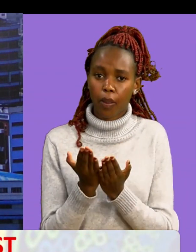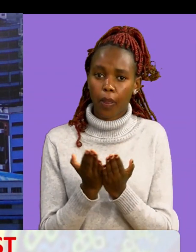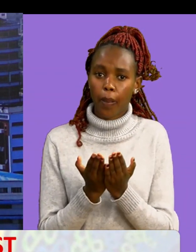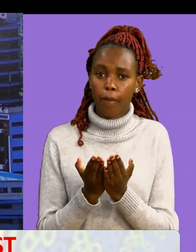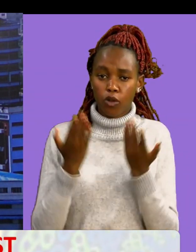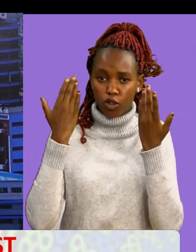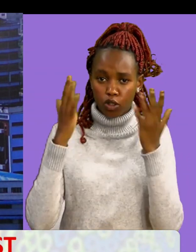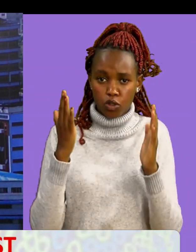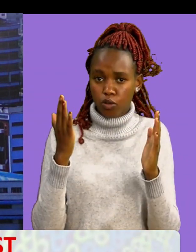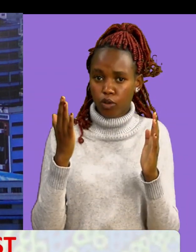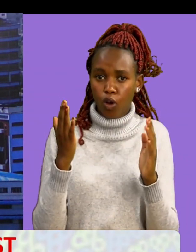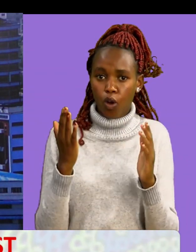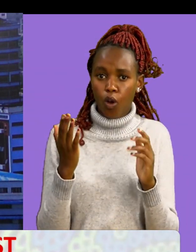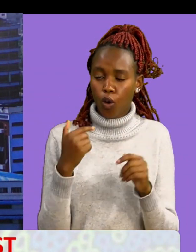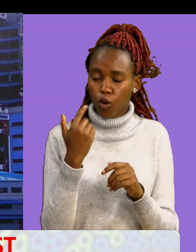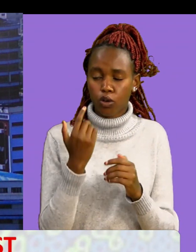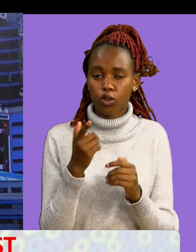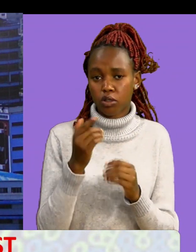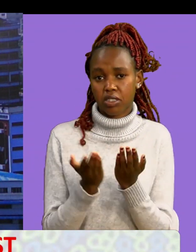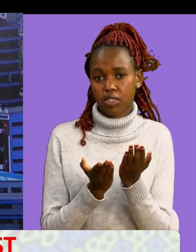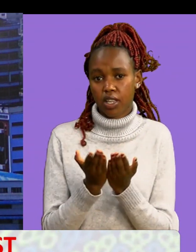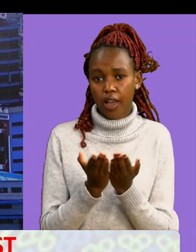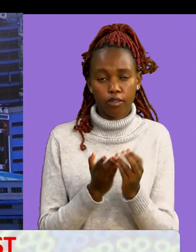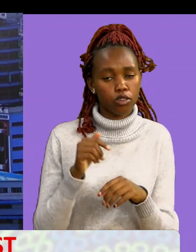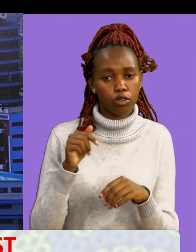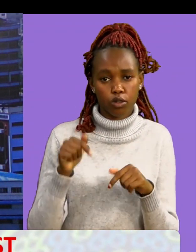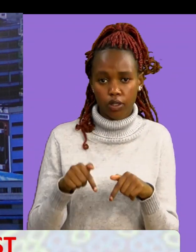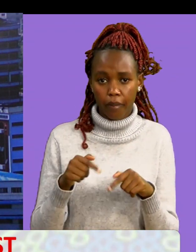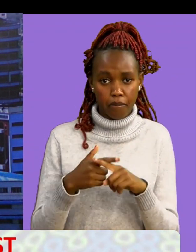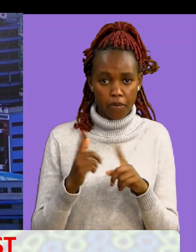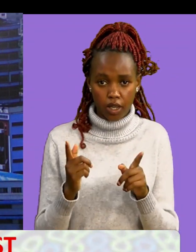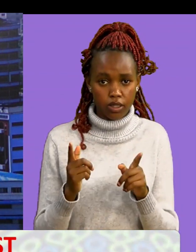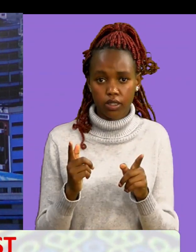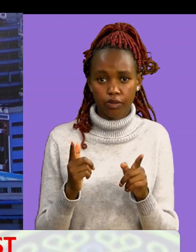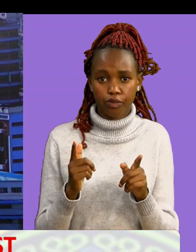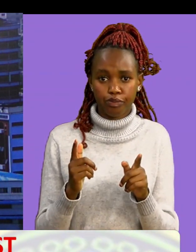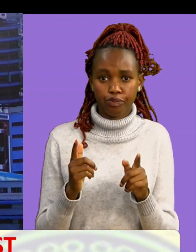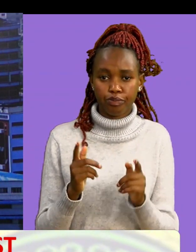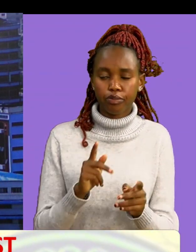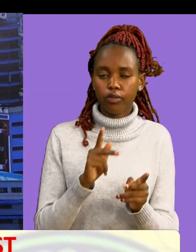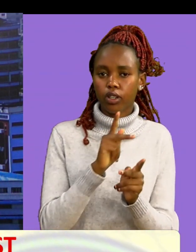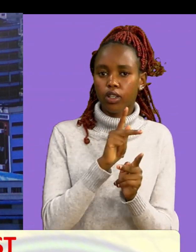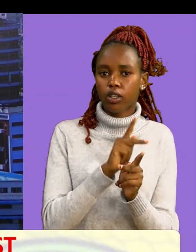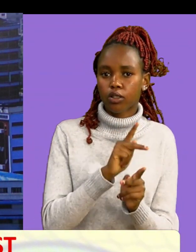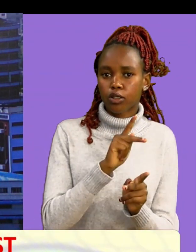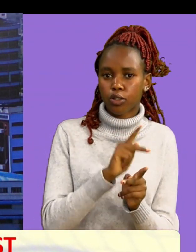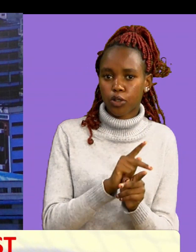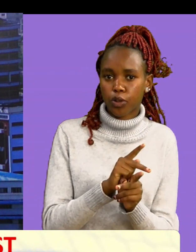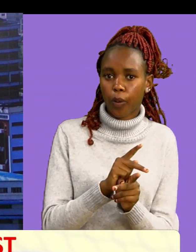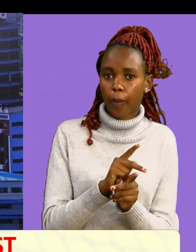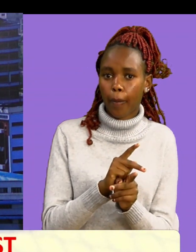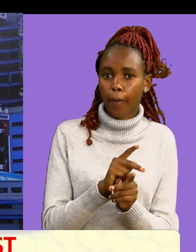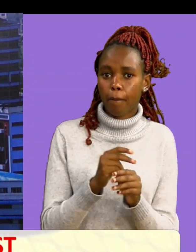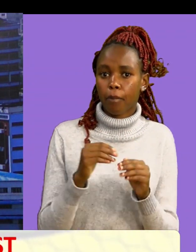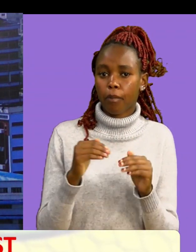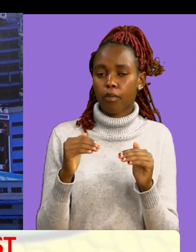know who you're serving today or maybe tomorrow, but then again, you should just put out these intensive measures. For example,